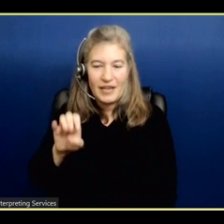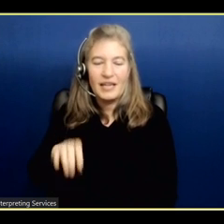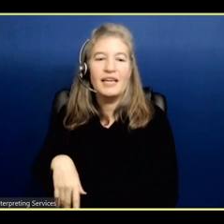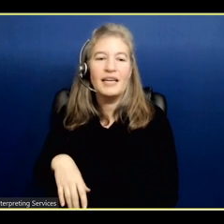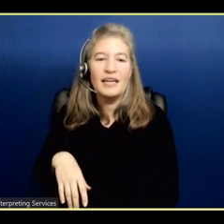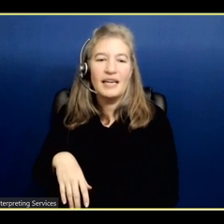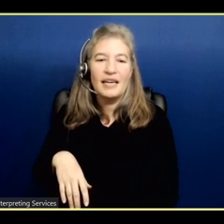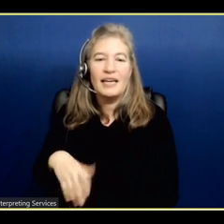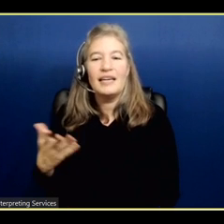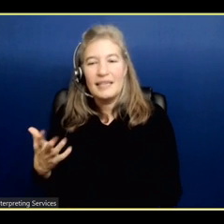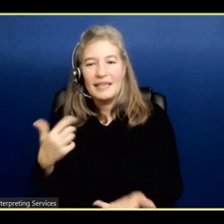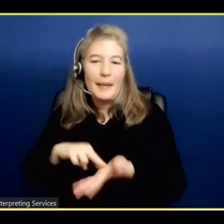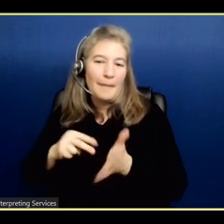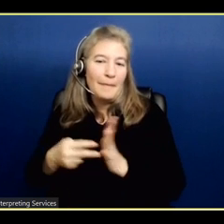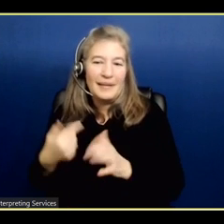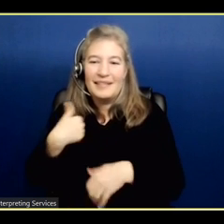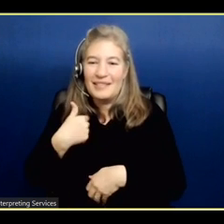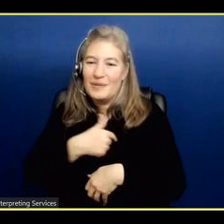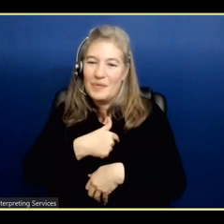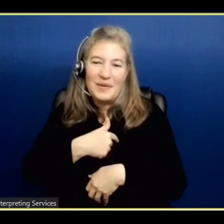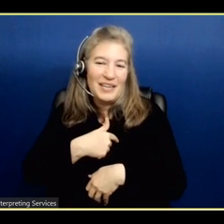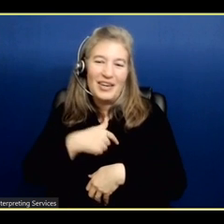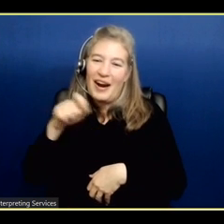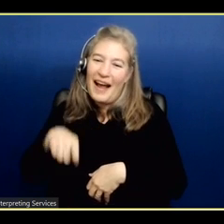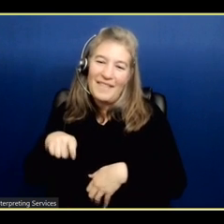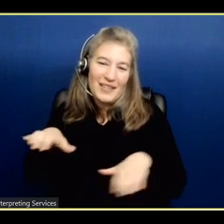And in the work of philanthropy,